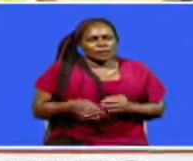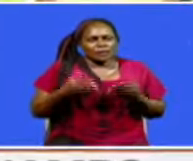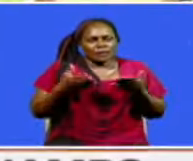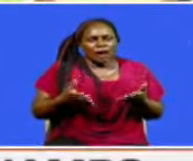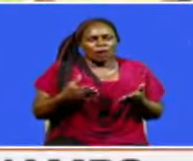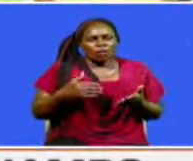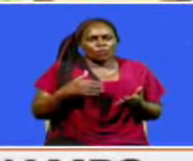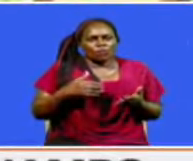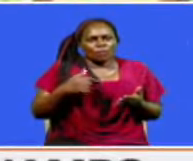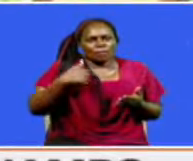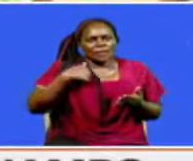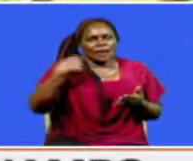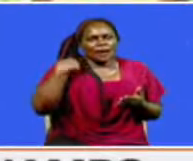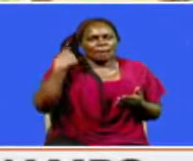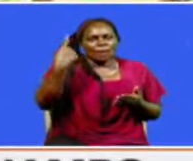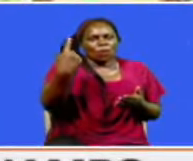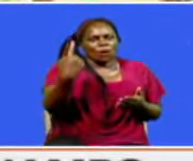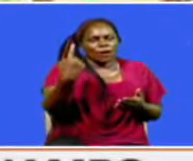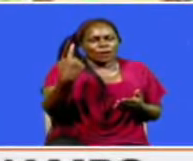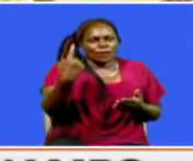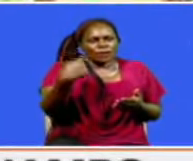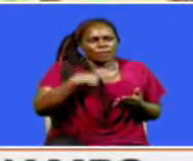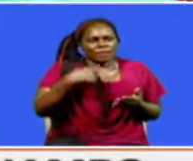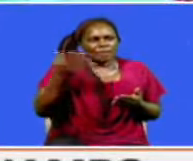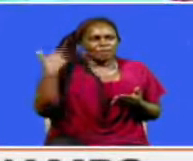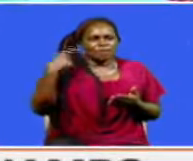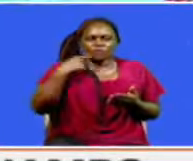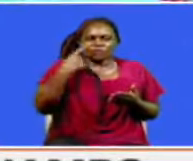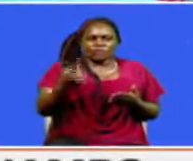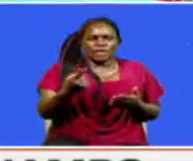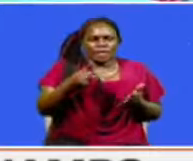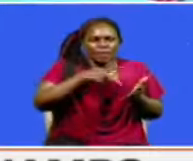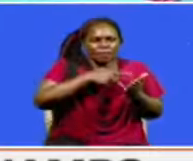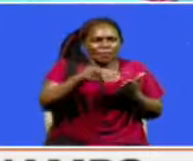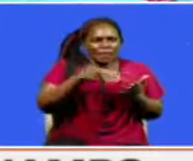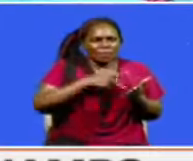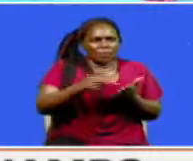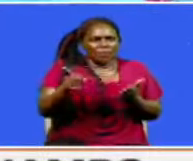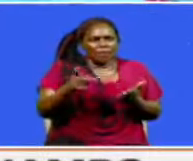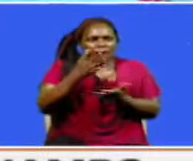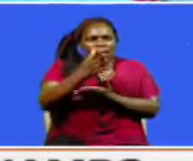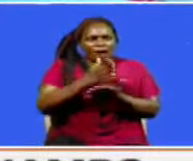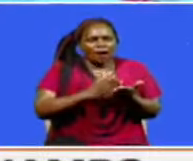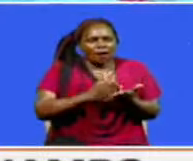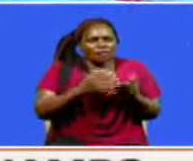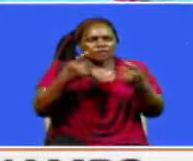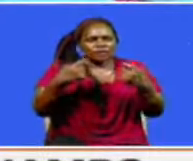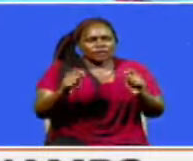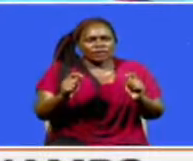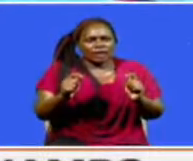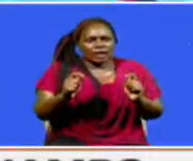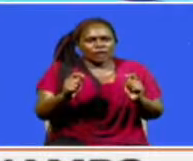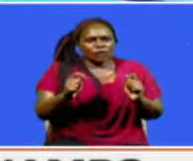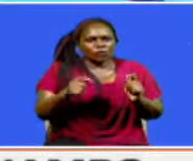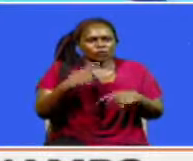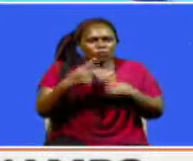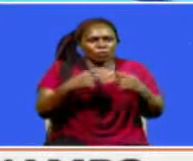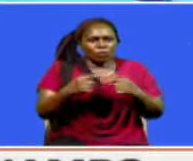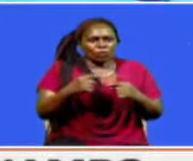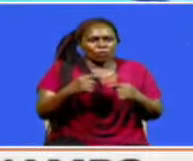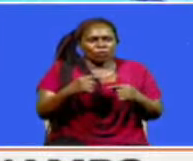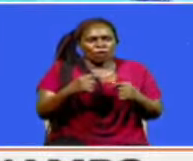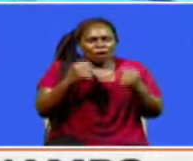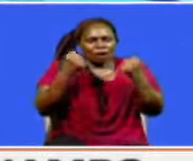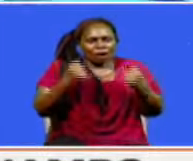which I was number one, and I'd say that the competition was tough and trying to like keep up in the pool was a bit hard,